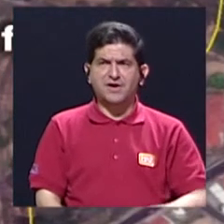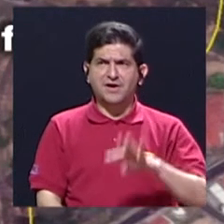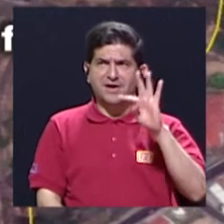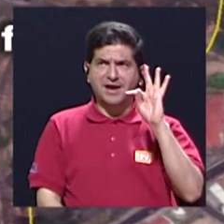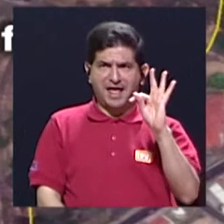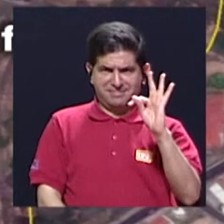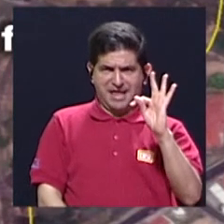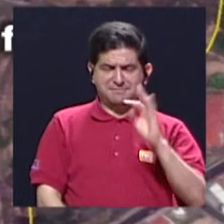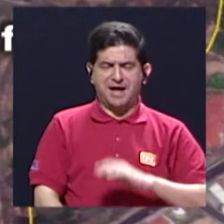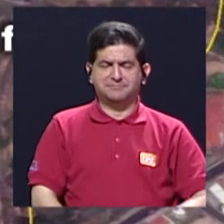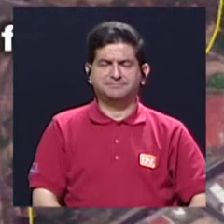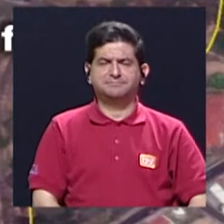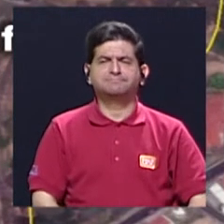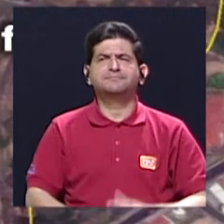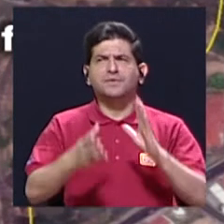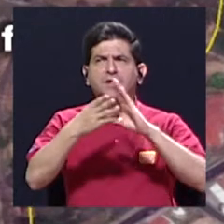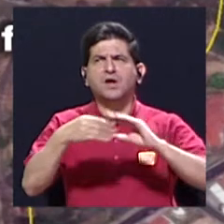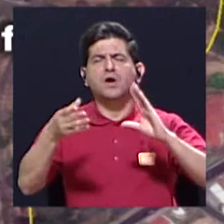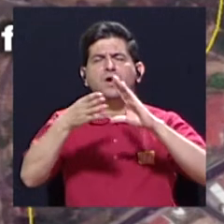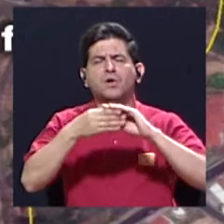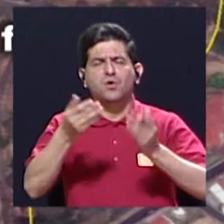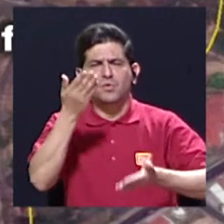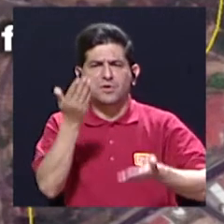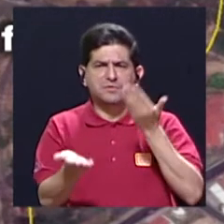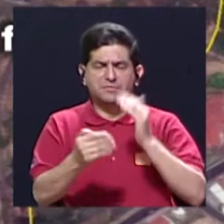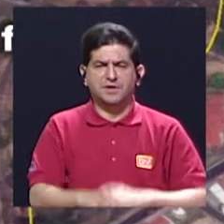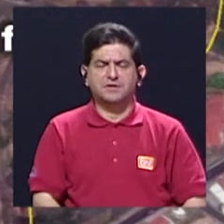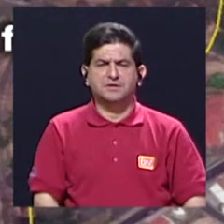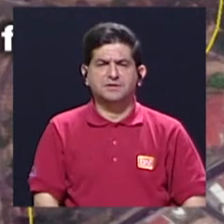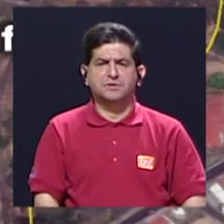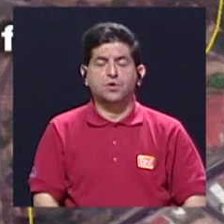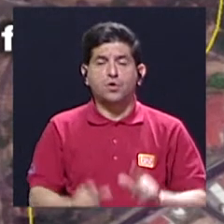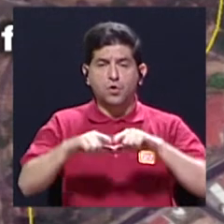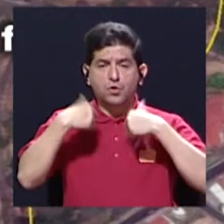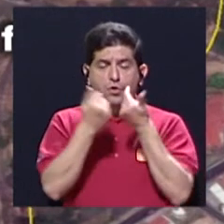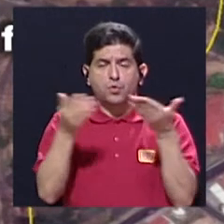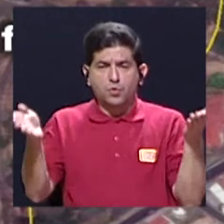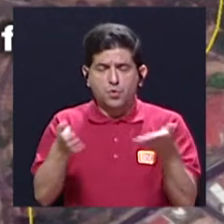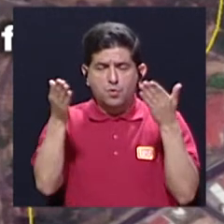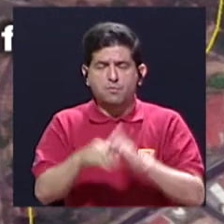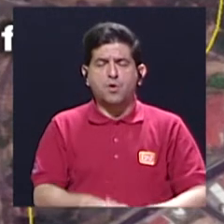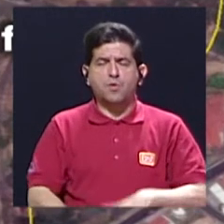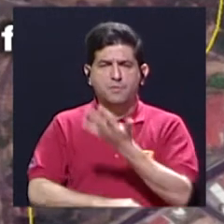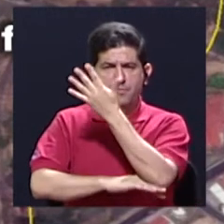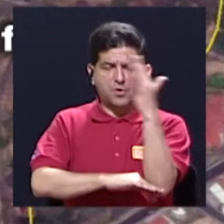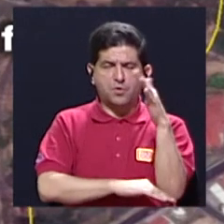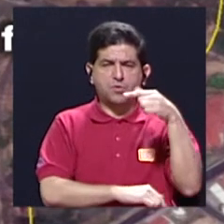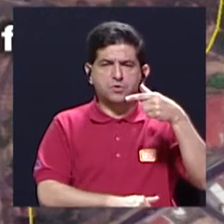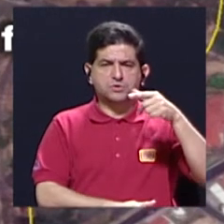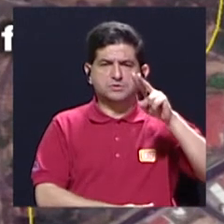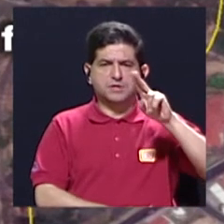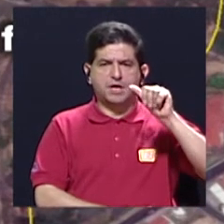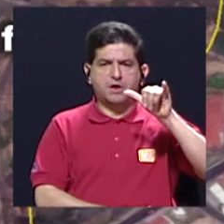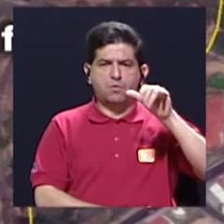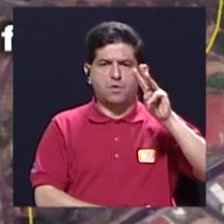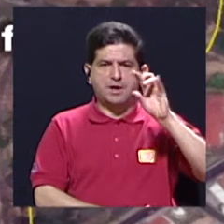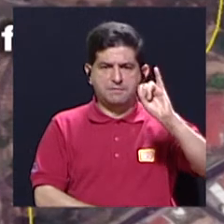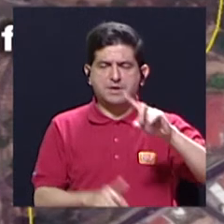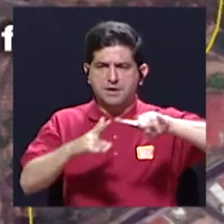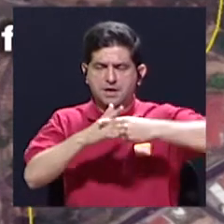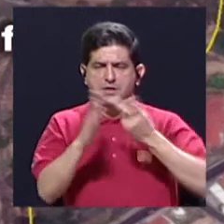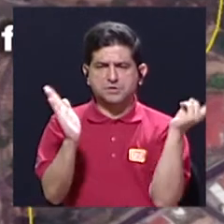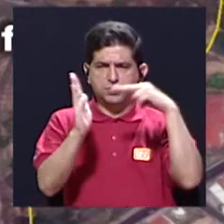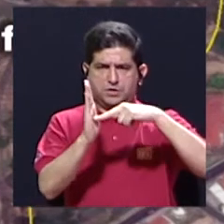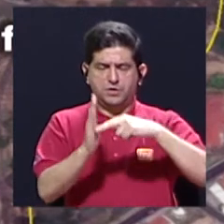Well, little bit to comment, the Group Pro Bosque of Guaymí began since the year 2000, this